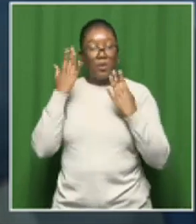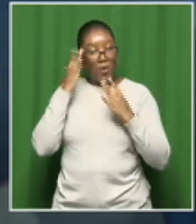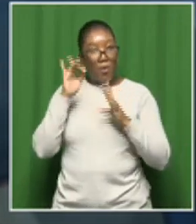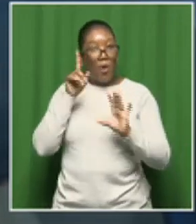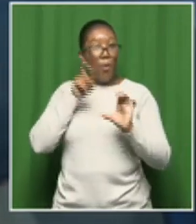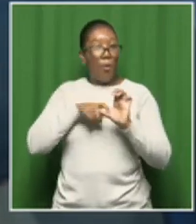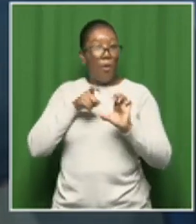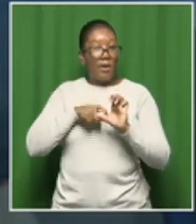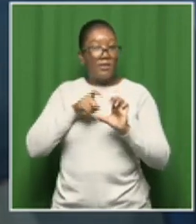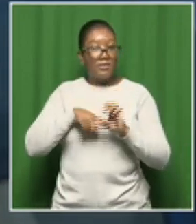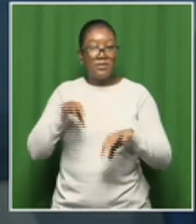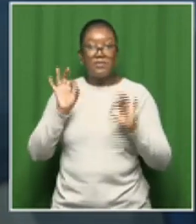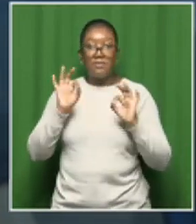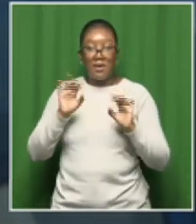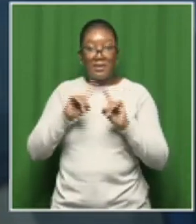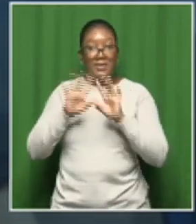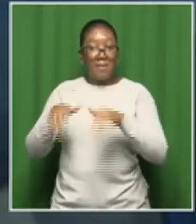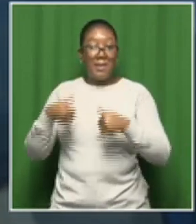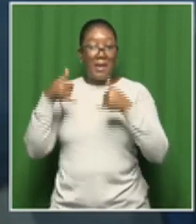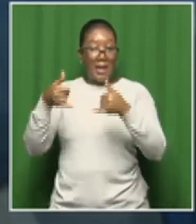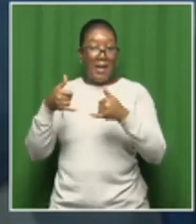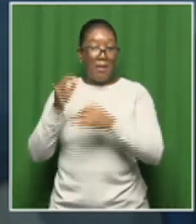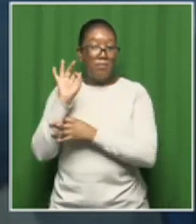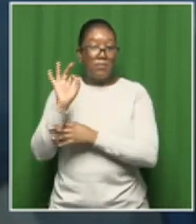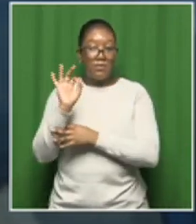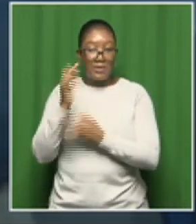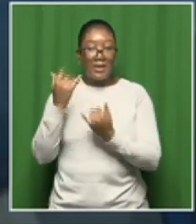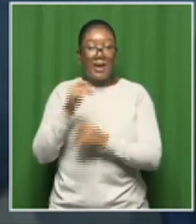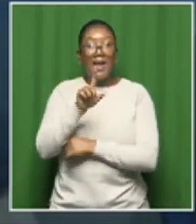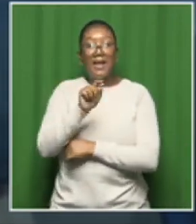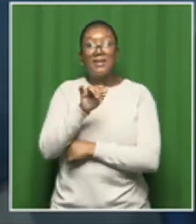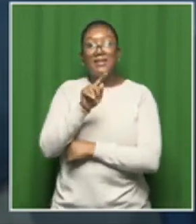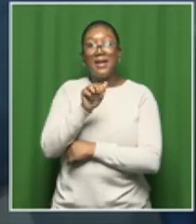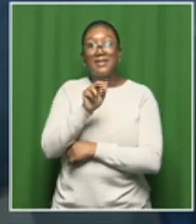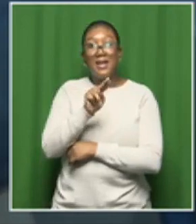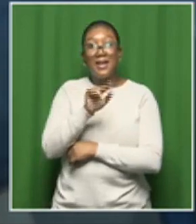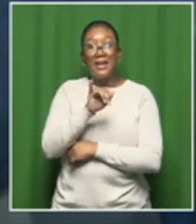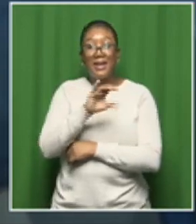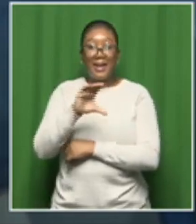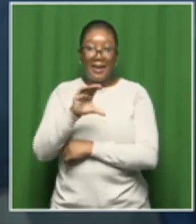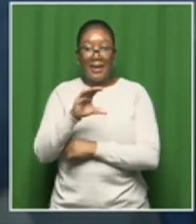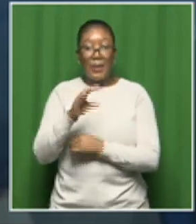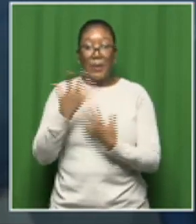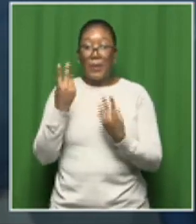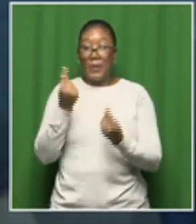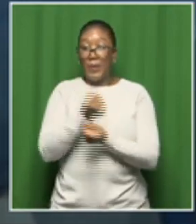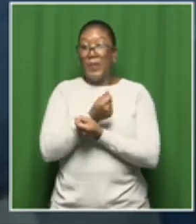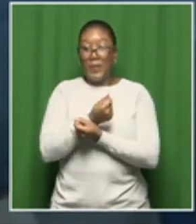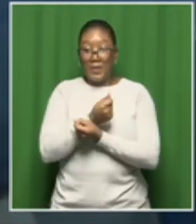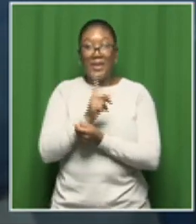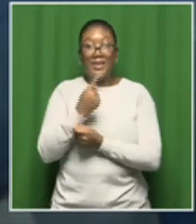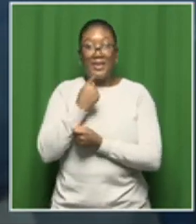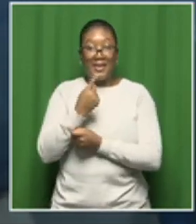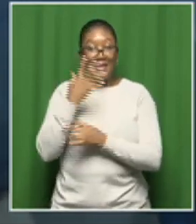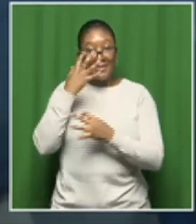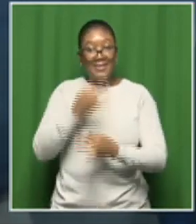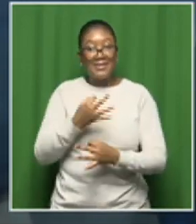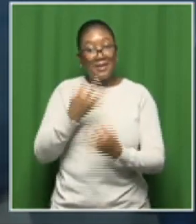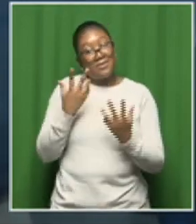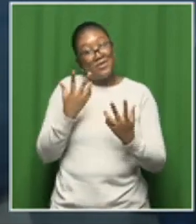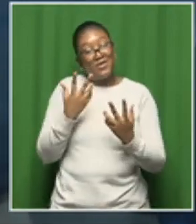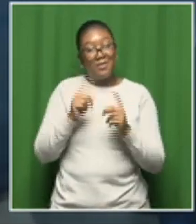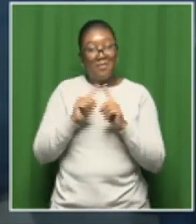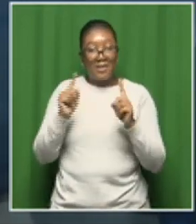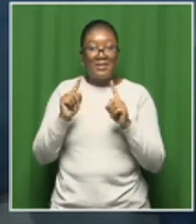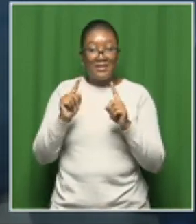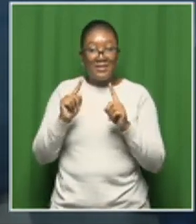that how that cup final played out. Titanic battle, unfortunately controversially decided. But yes, I think